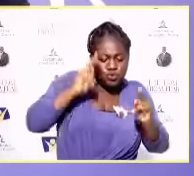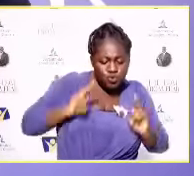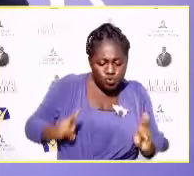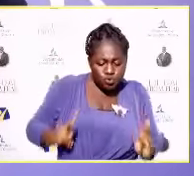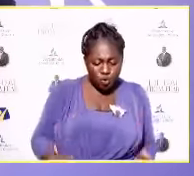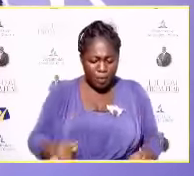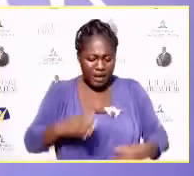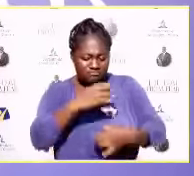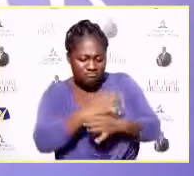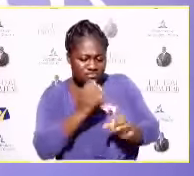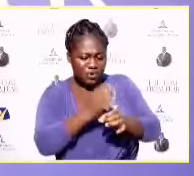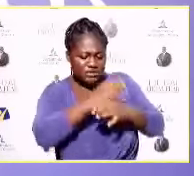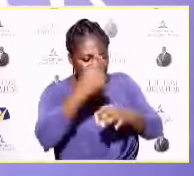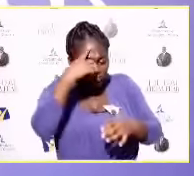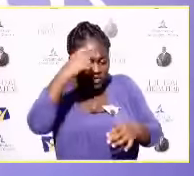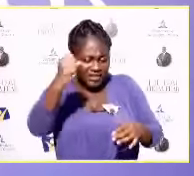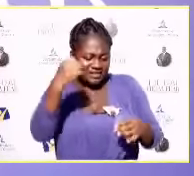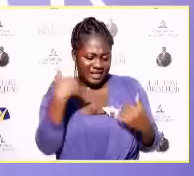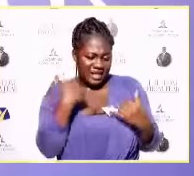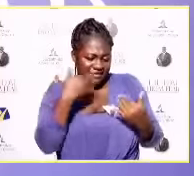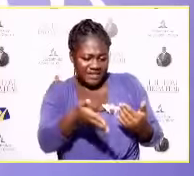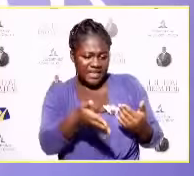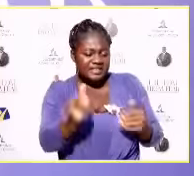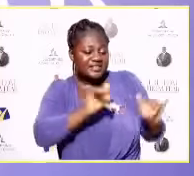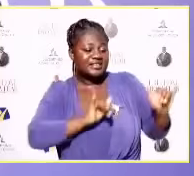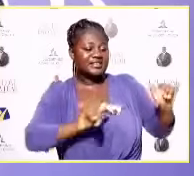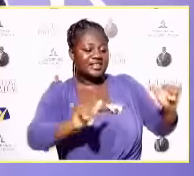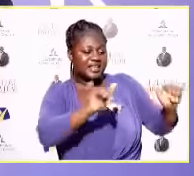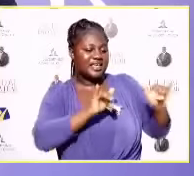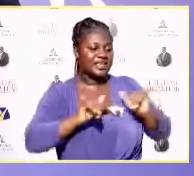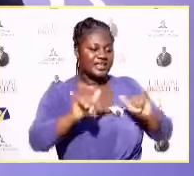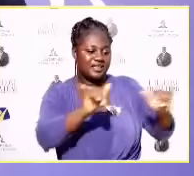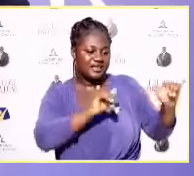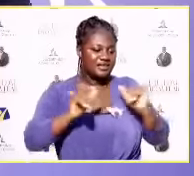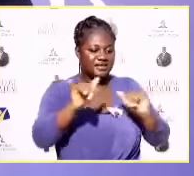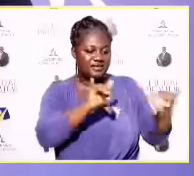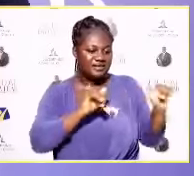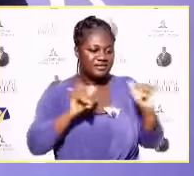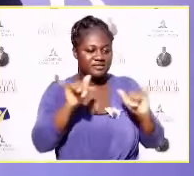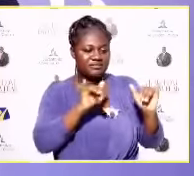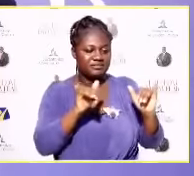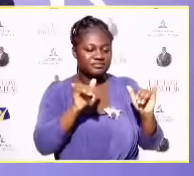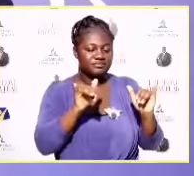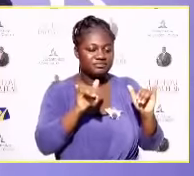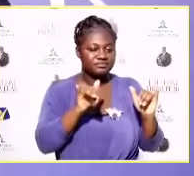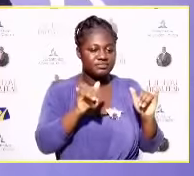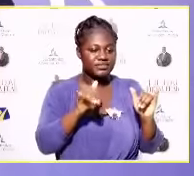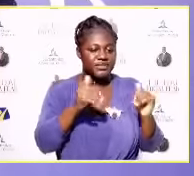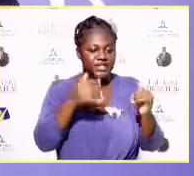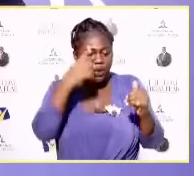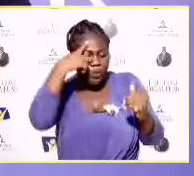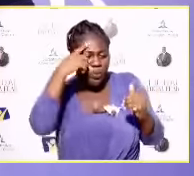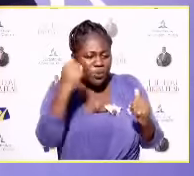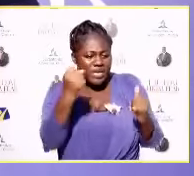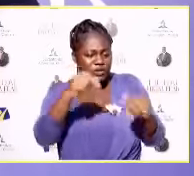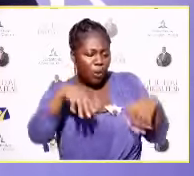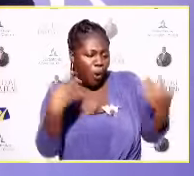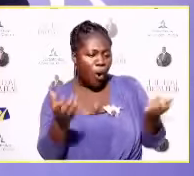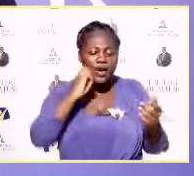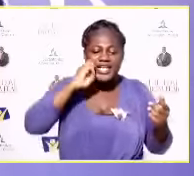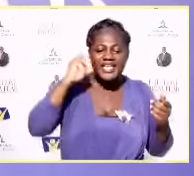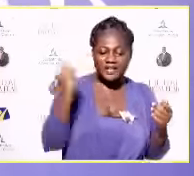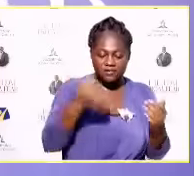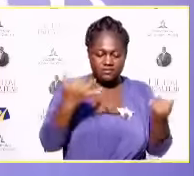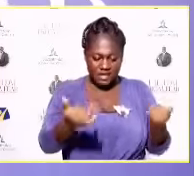verse 5. Same thing. Let's take a closer look at this wickedness or evil.